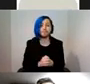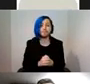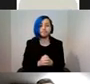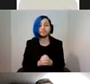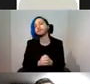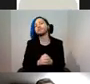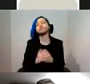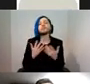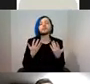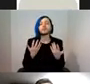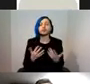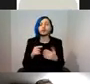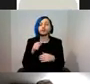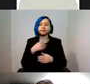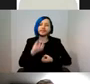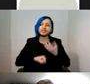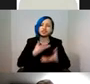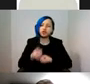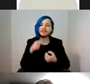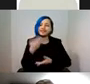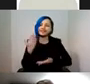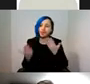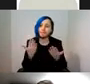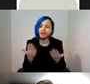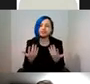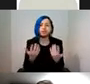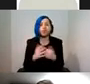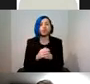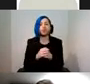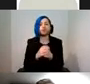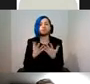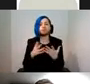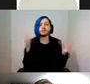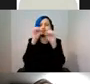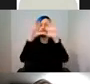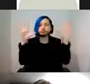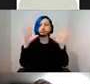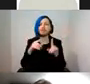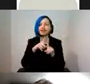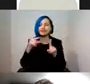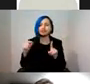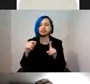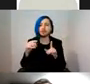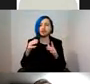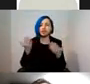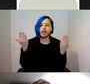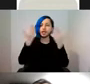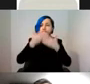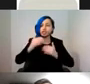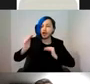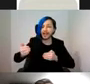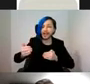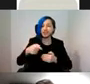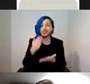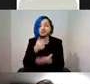So these kinds of stories or comparisons or a notion of a digital dark age is I think quite useful for media